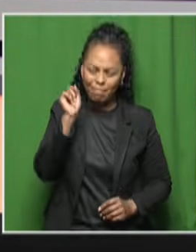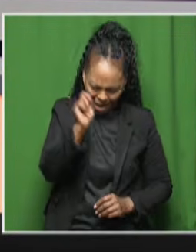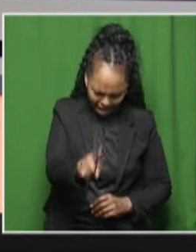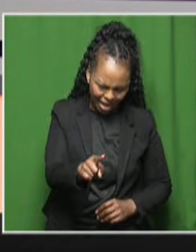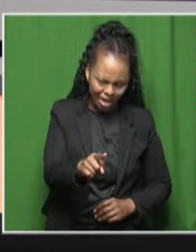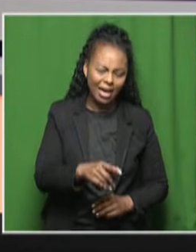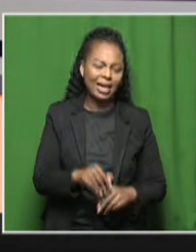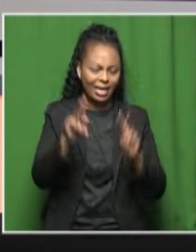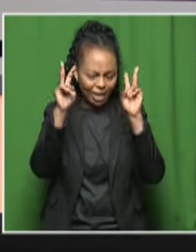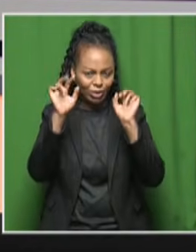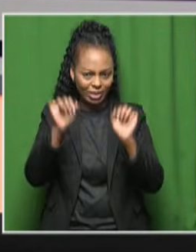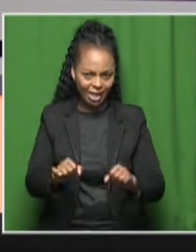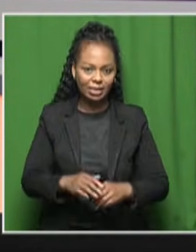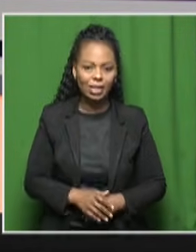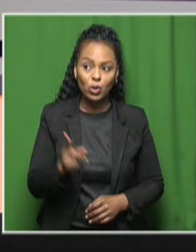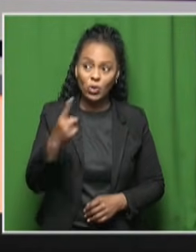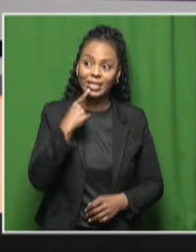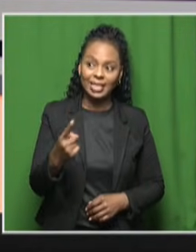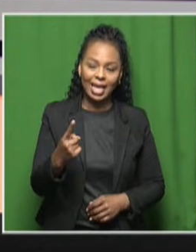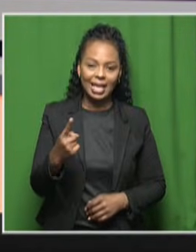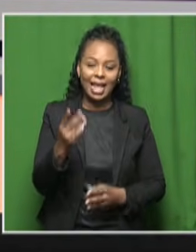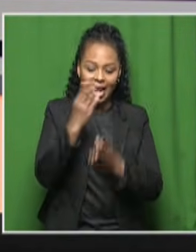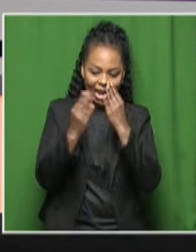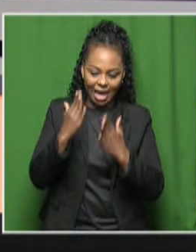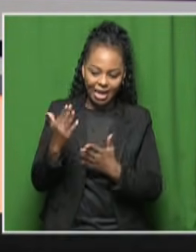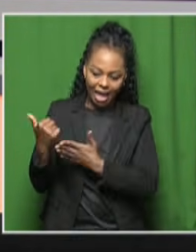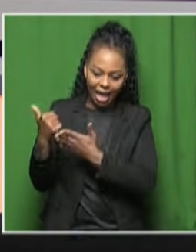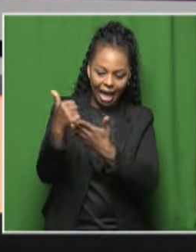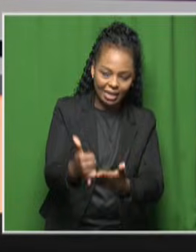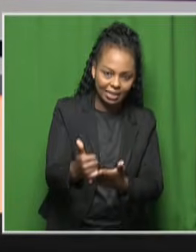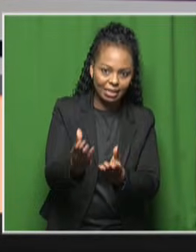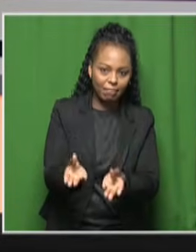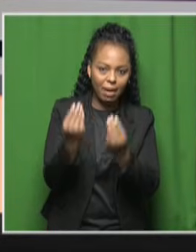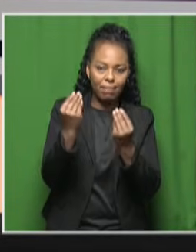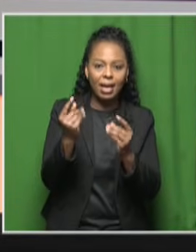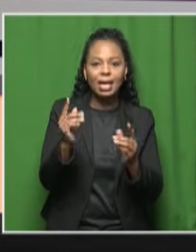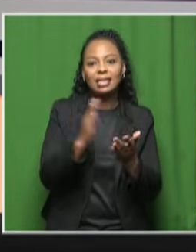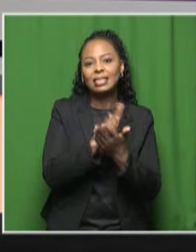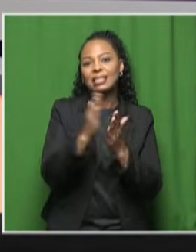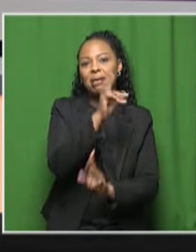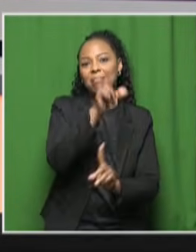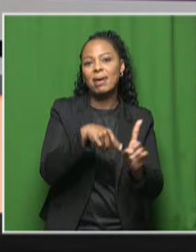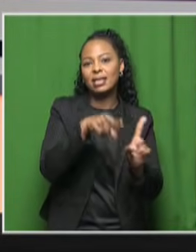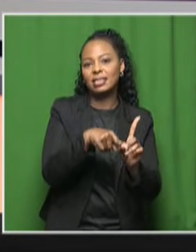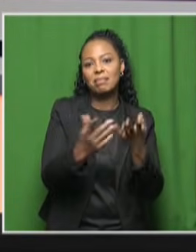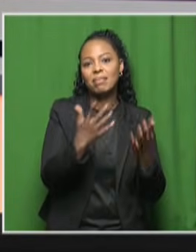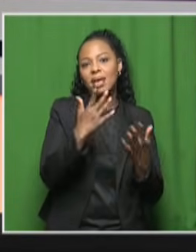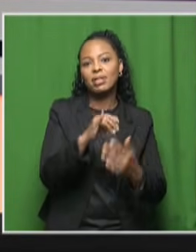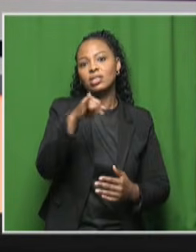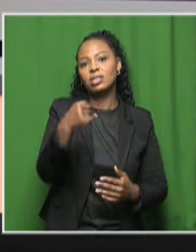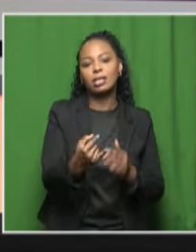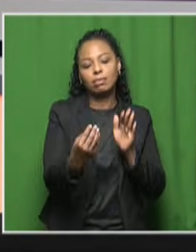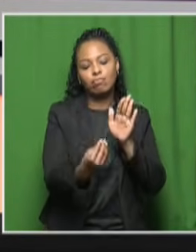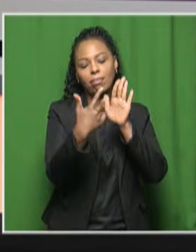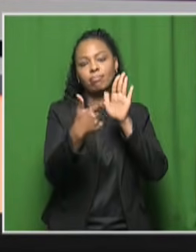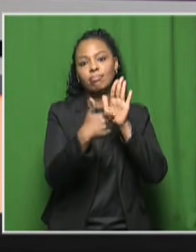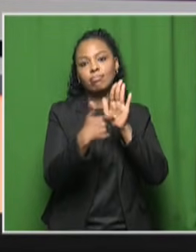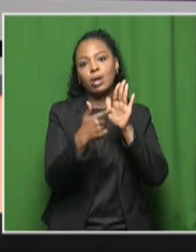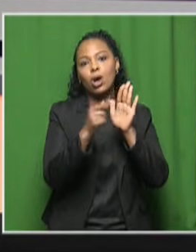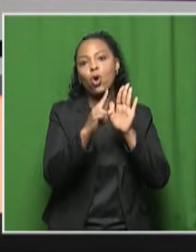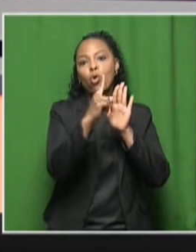you say, learners are assisted. Yes. Someone comes, you quickly, write the question, and